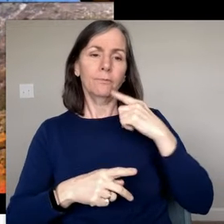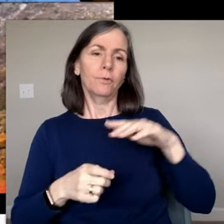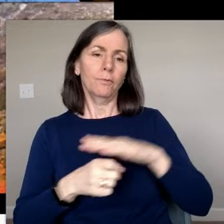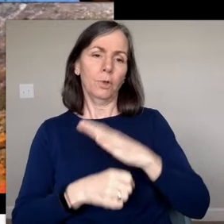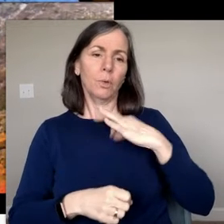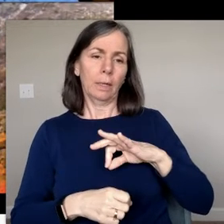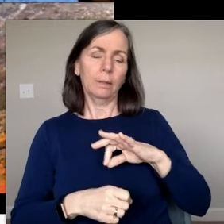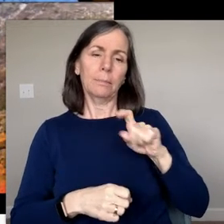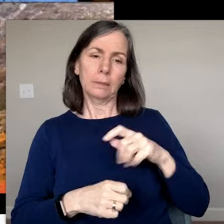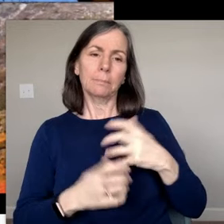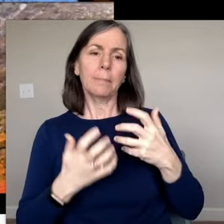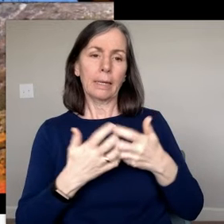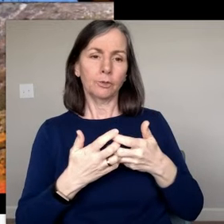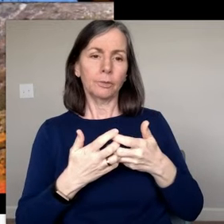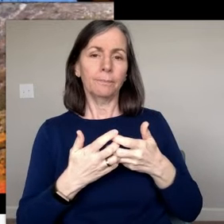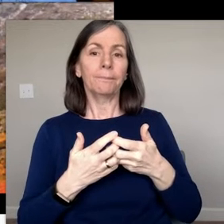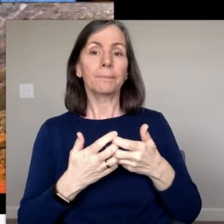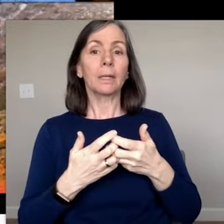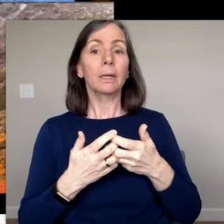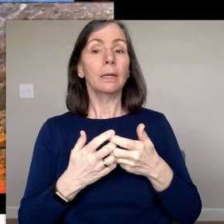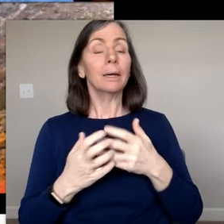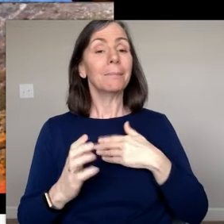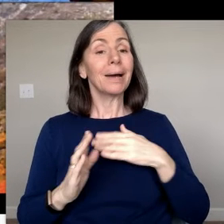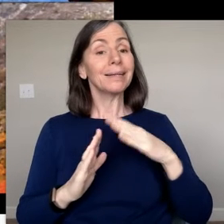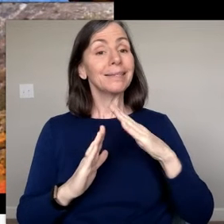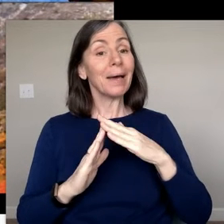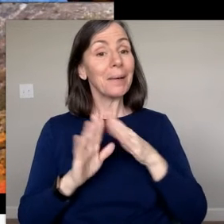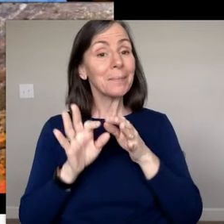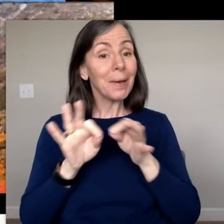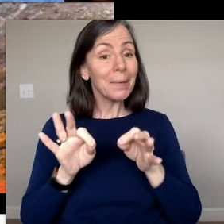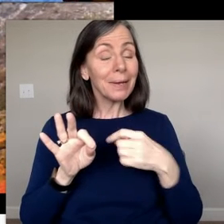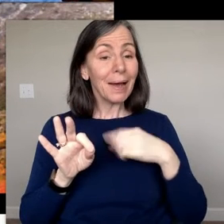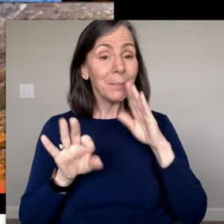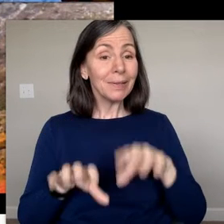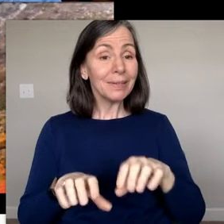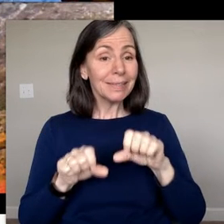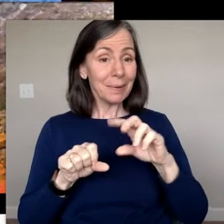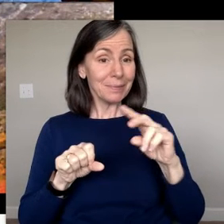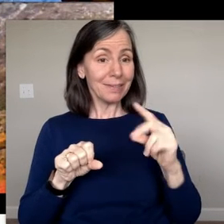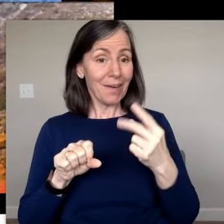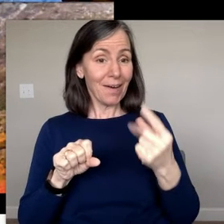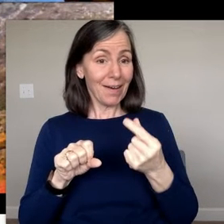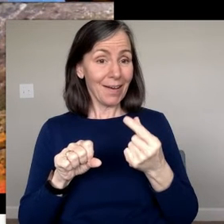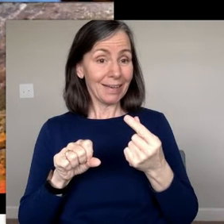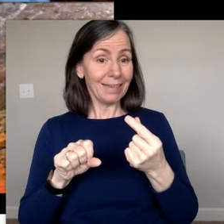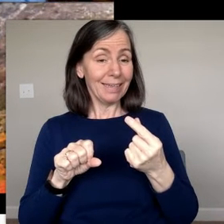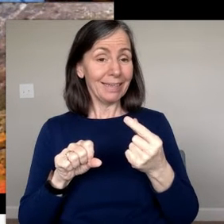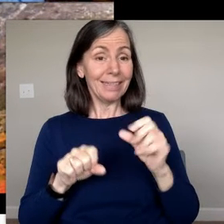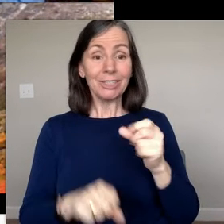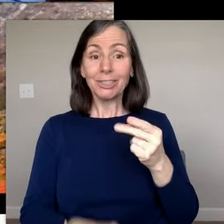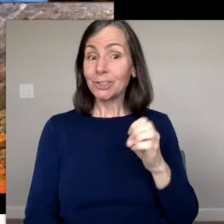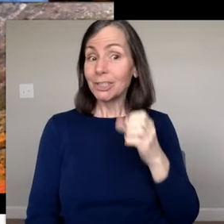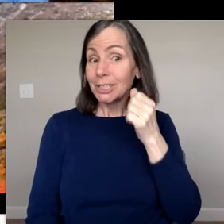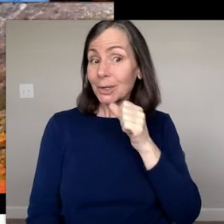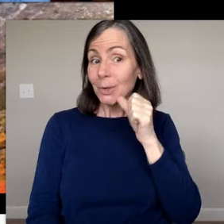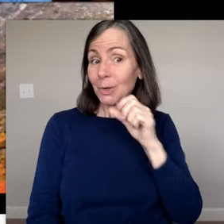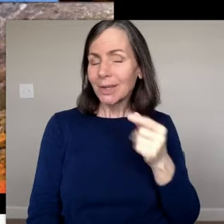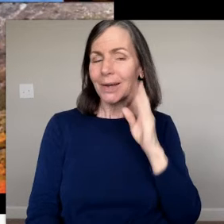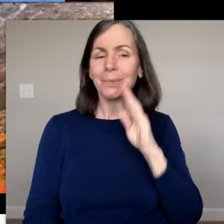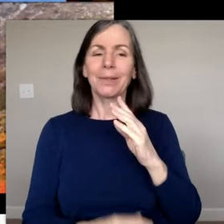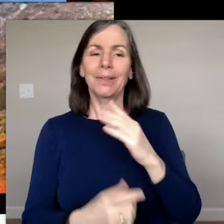that. I just want to say my top comment says I'm adopting a dog. I'm getting a dog. She's actually coming on Wednesday, but